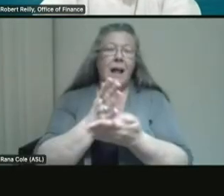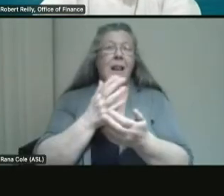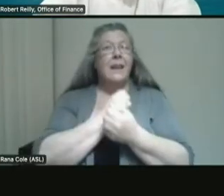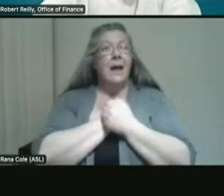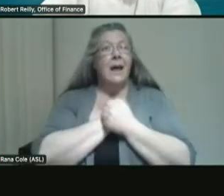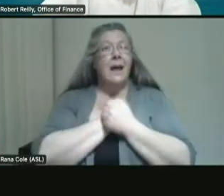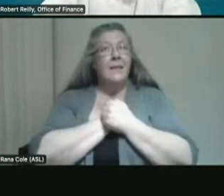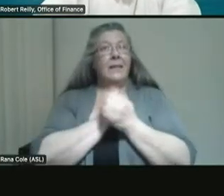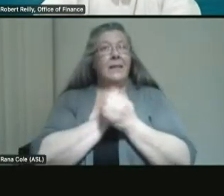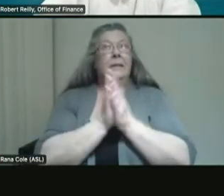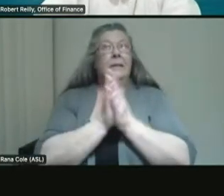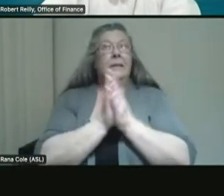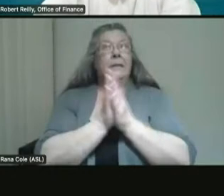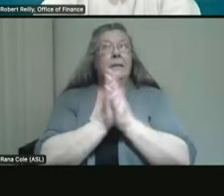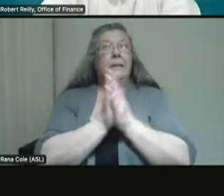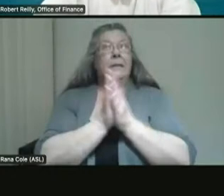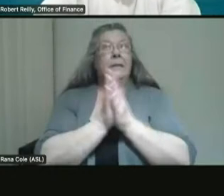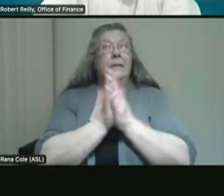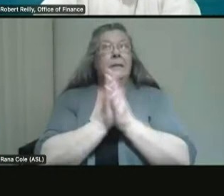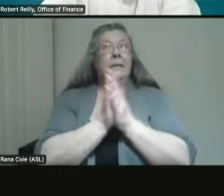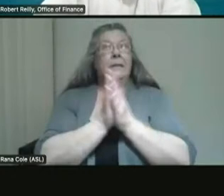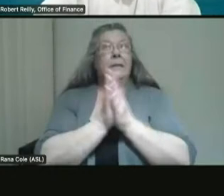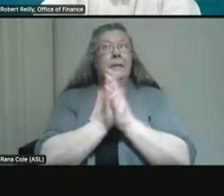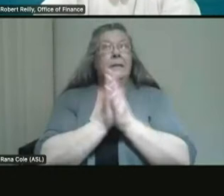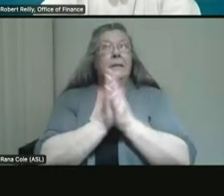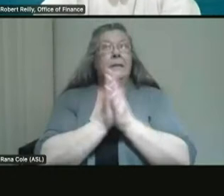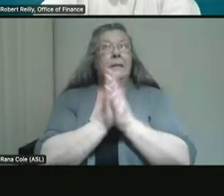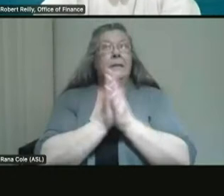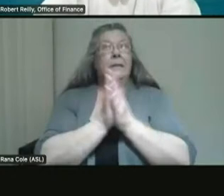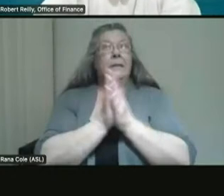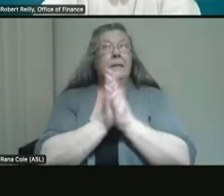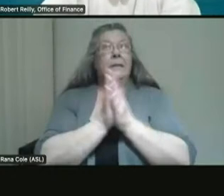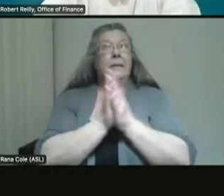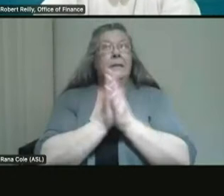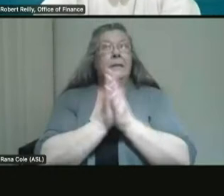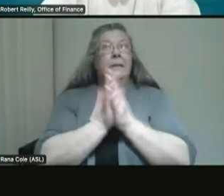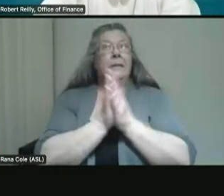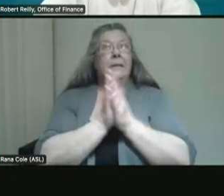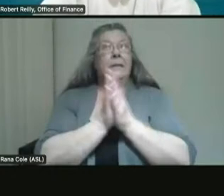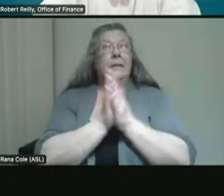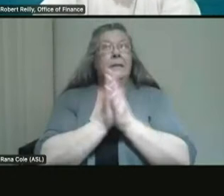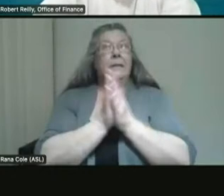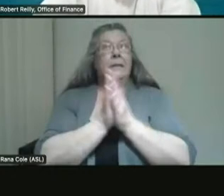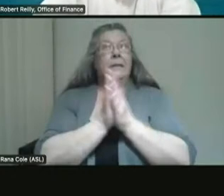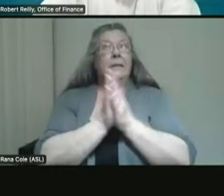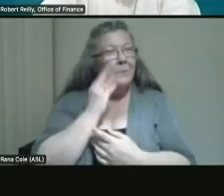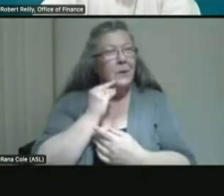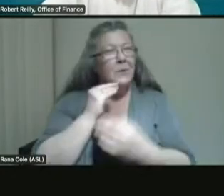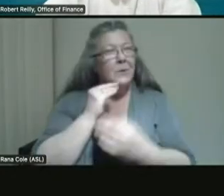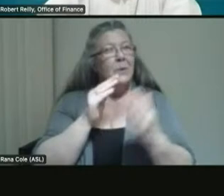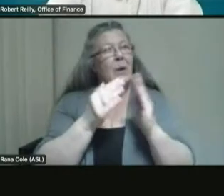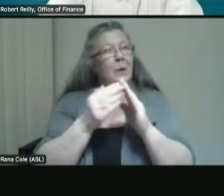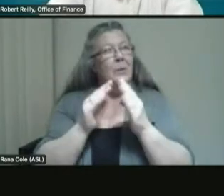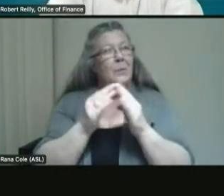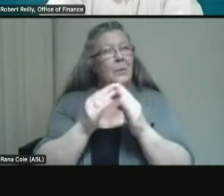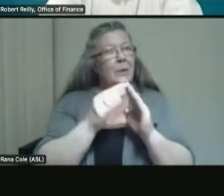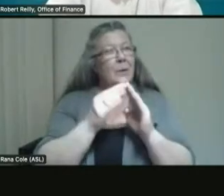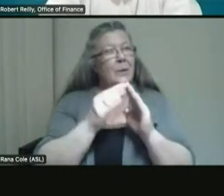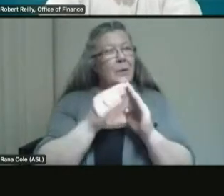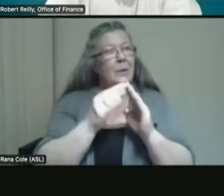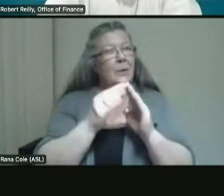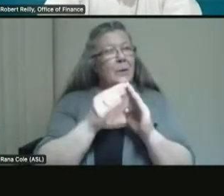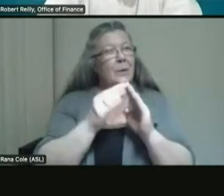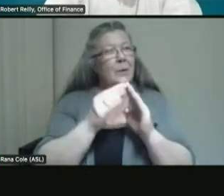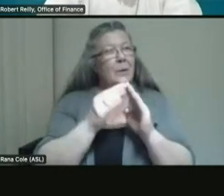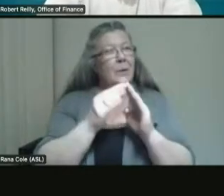our community conversations before. The question continues to come, like, you know, what should we expect in terms of the investment in this year's budget?